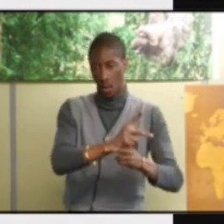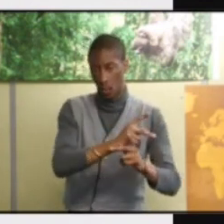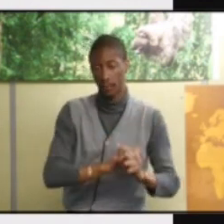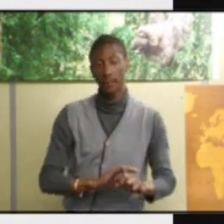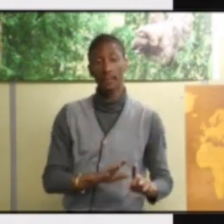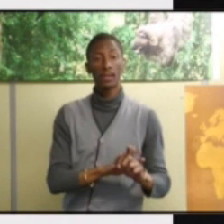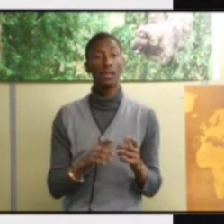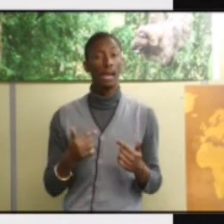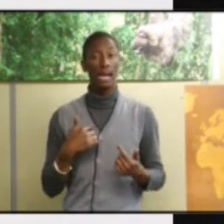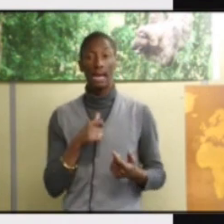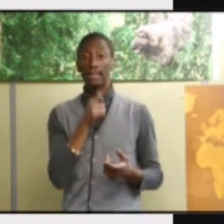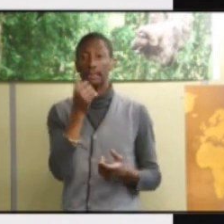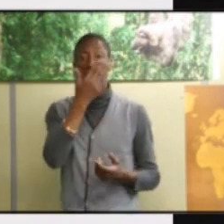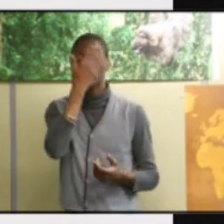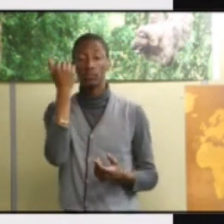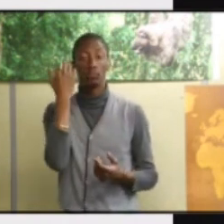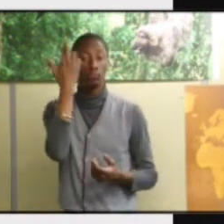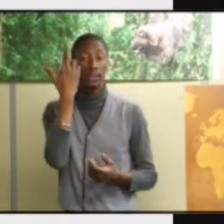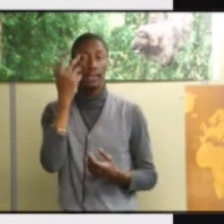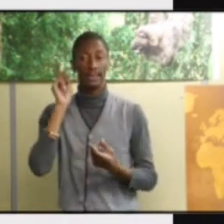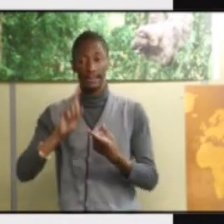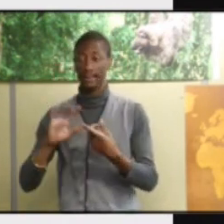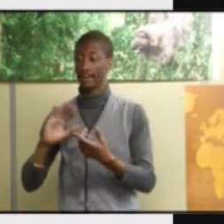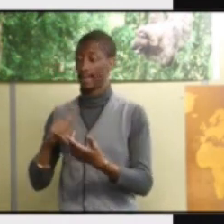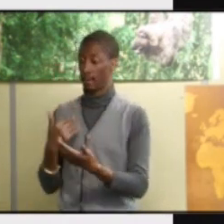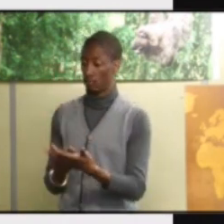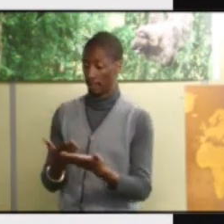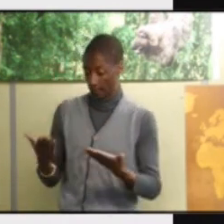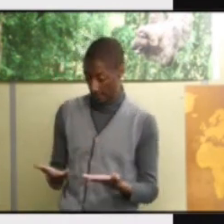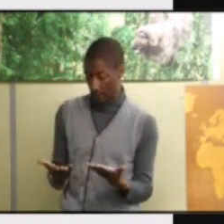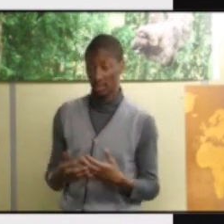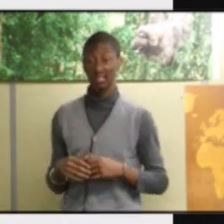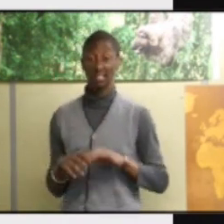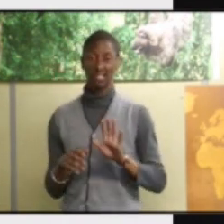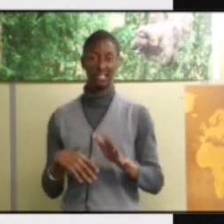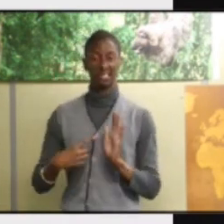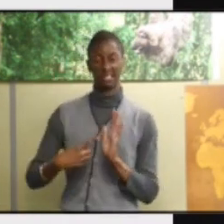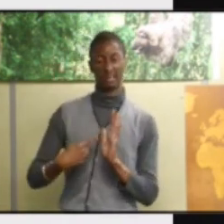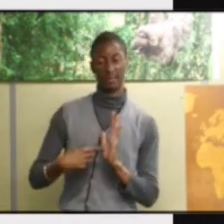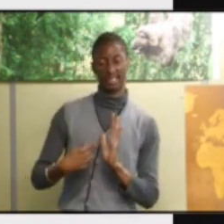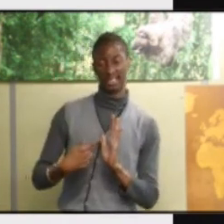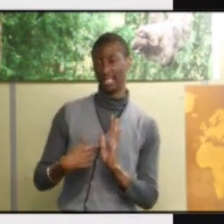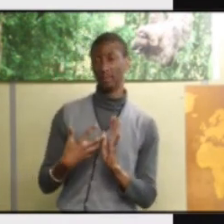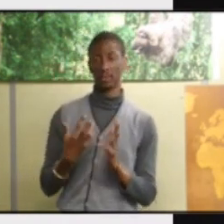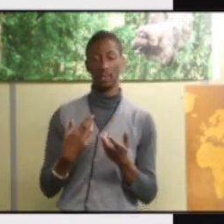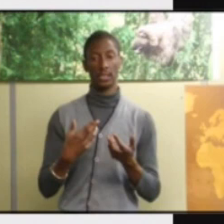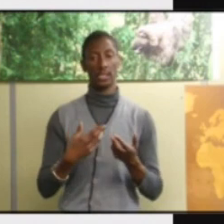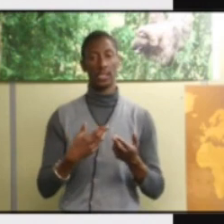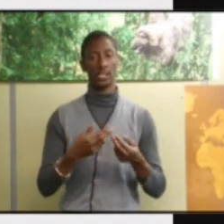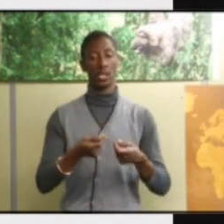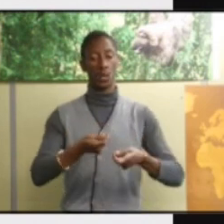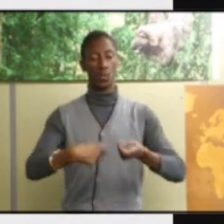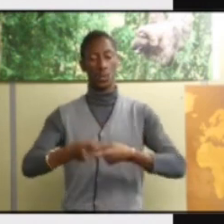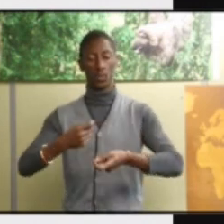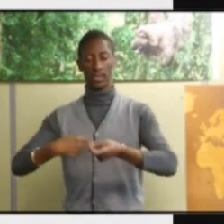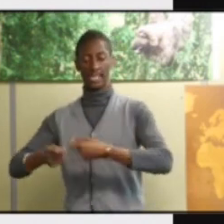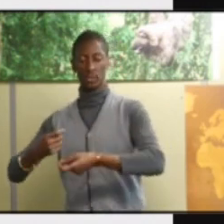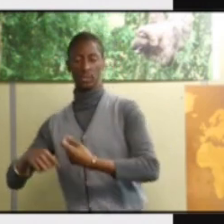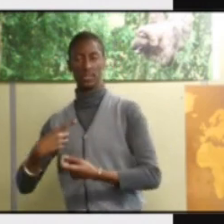One thing I didn't realize until I got to Smithsonian is that sometimes the rotations, we need to have reproductions